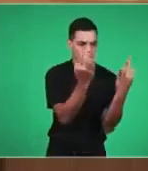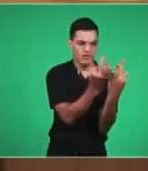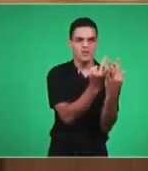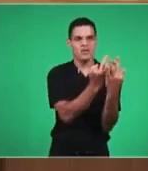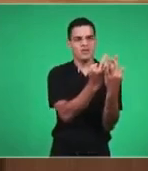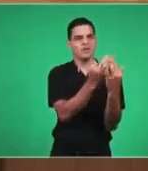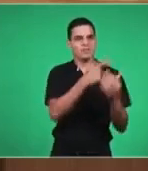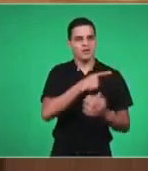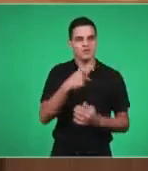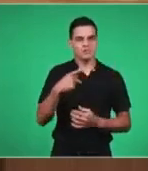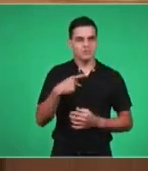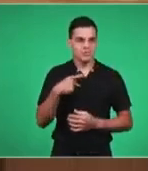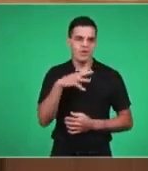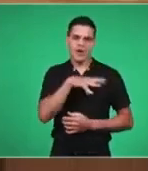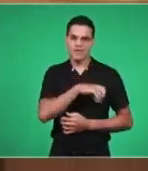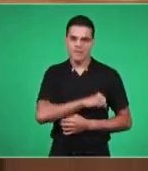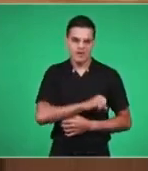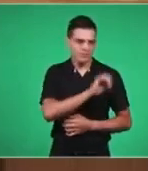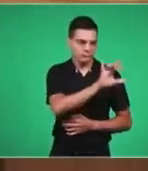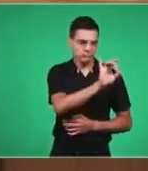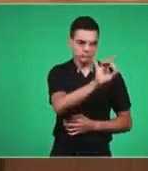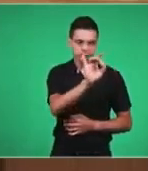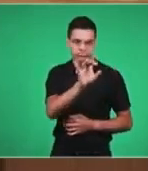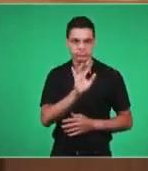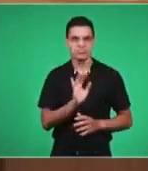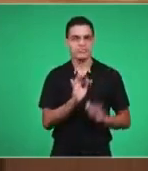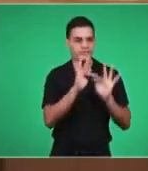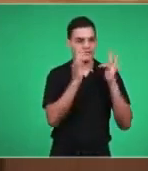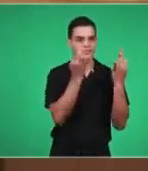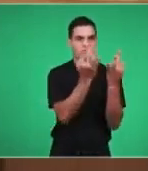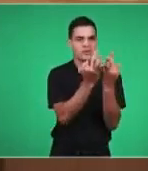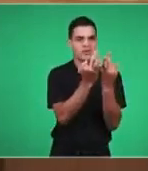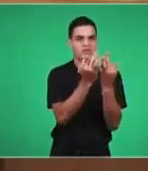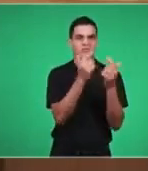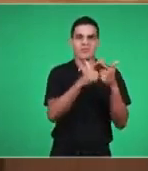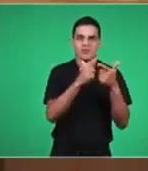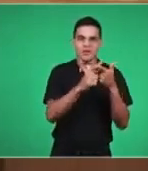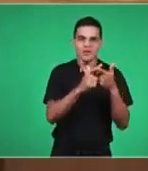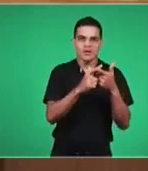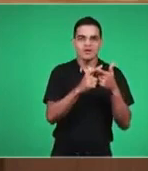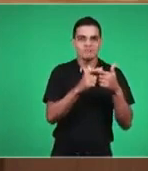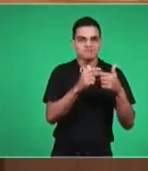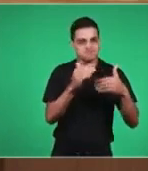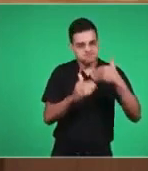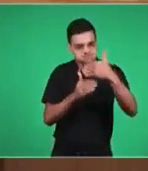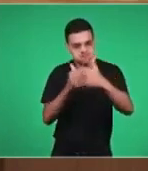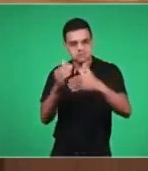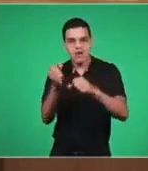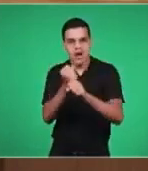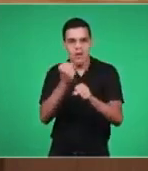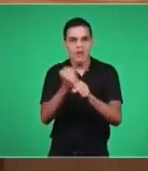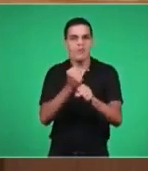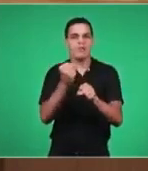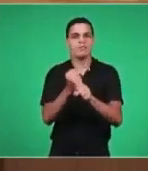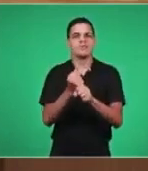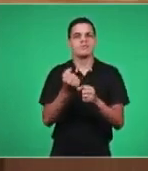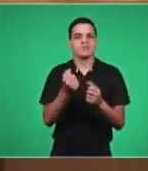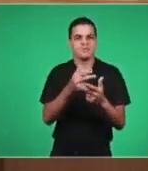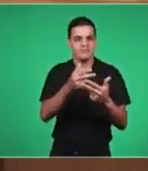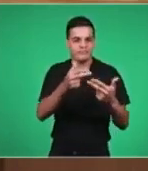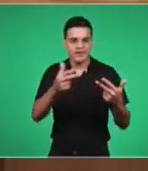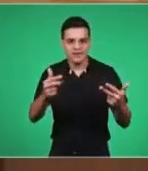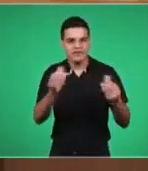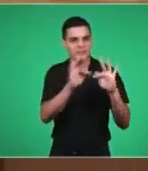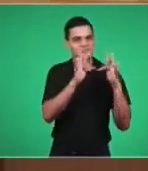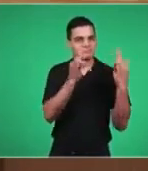the project that the pastor has with the Holy Spirit. He is part of the project of the Lord. So he has to